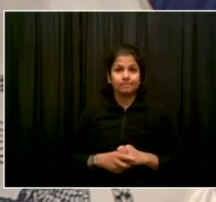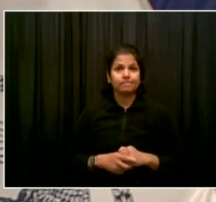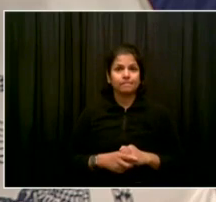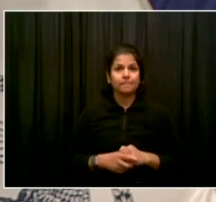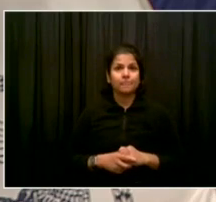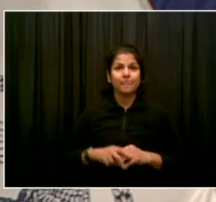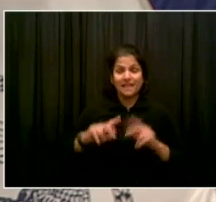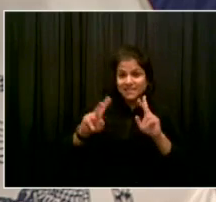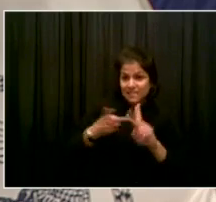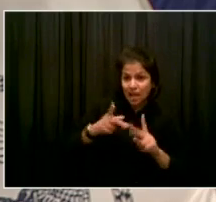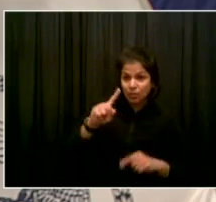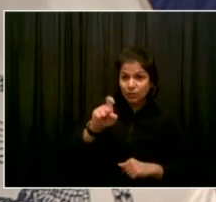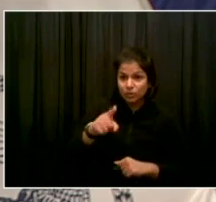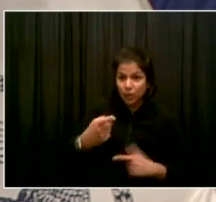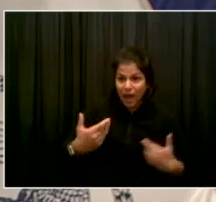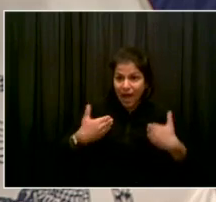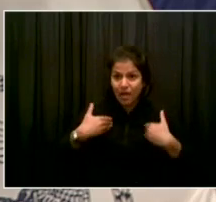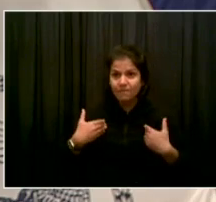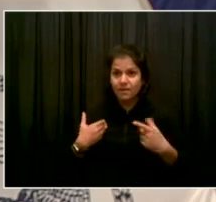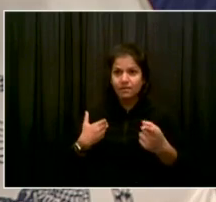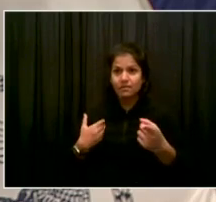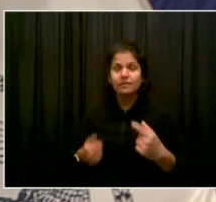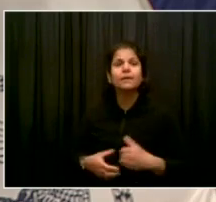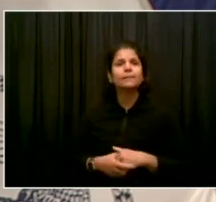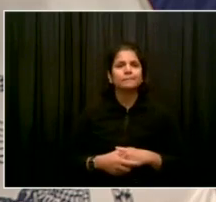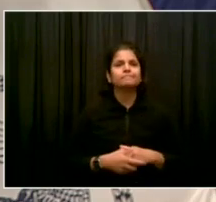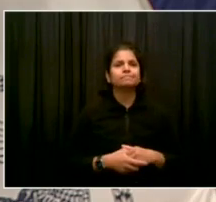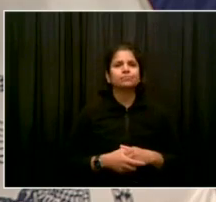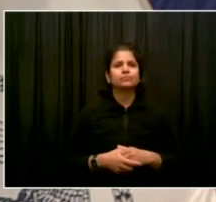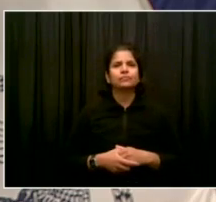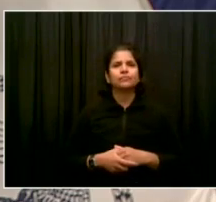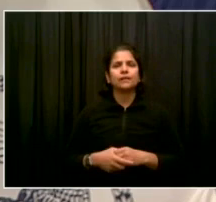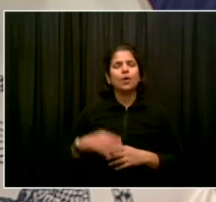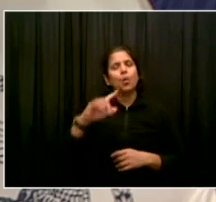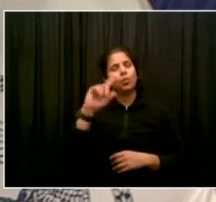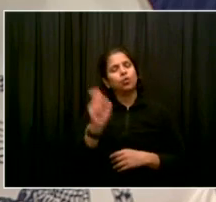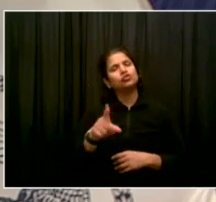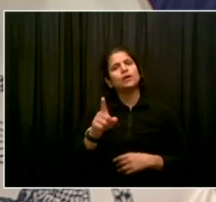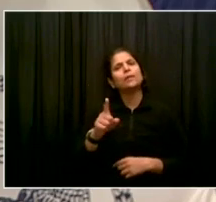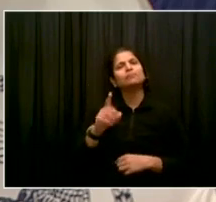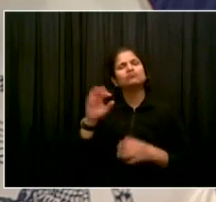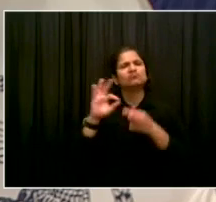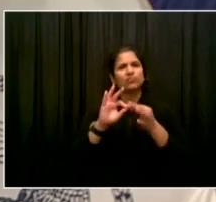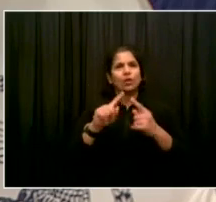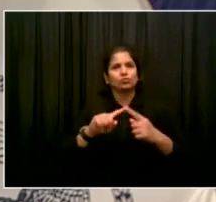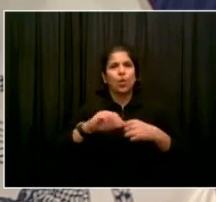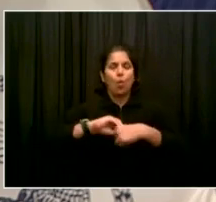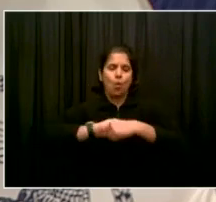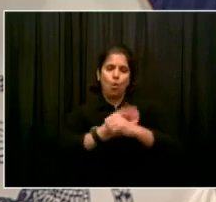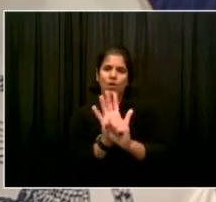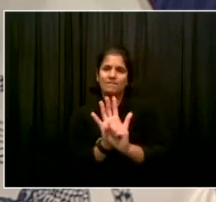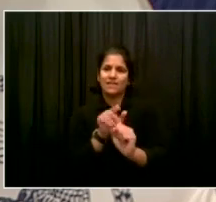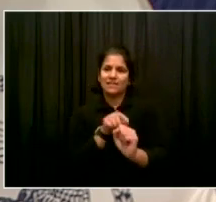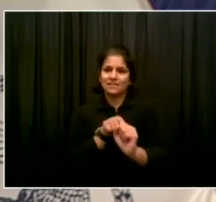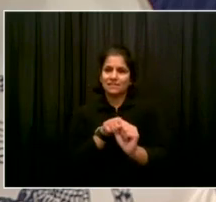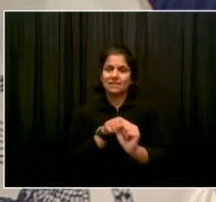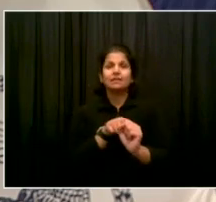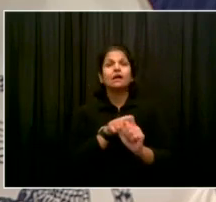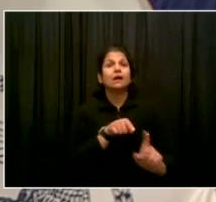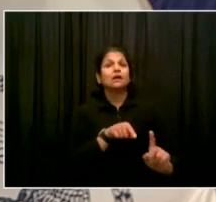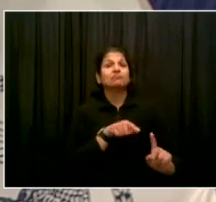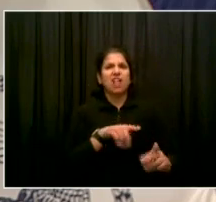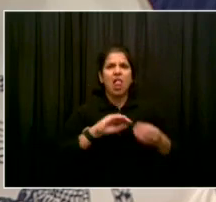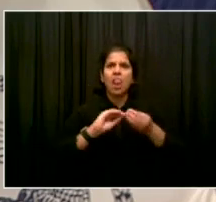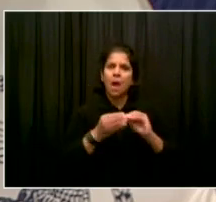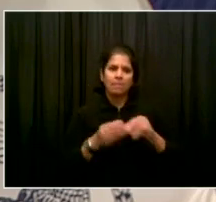And on COVID, we know that the numbers are going up when it comes to infections in